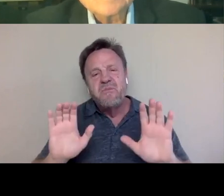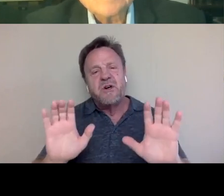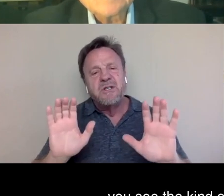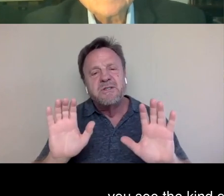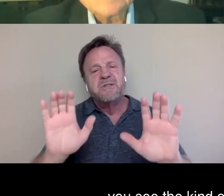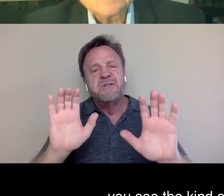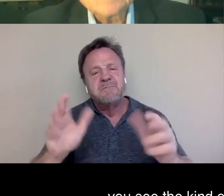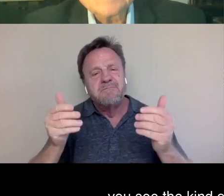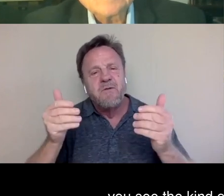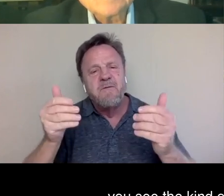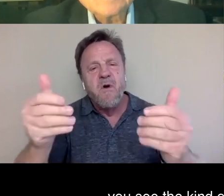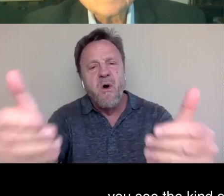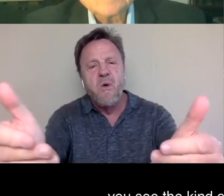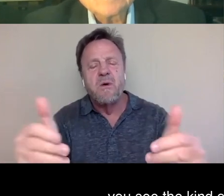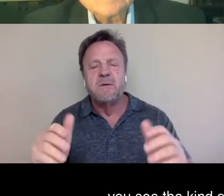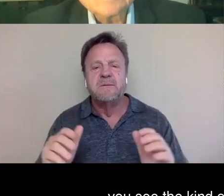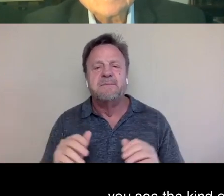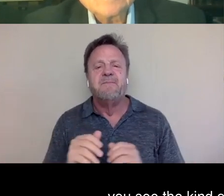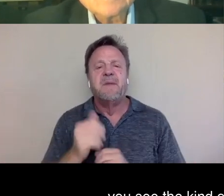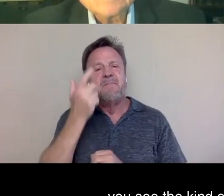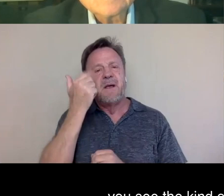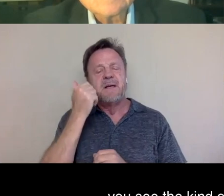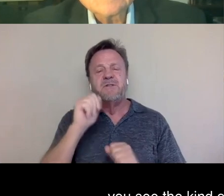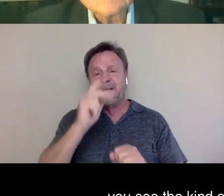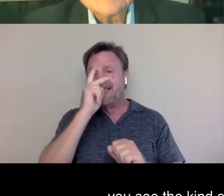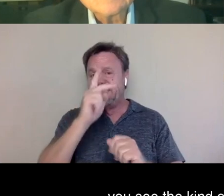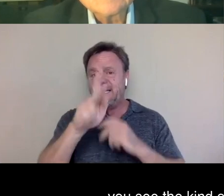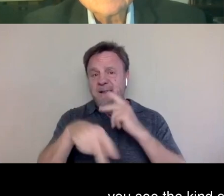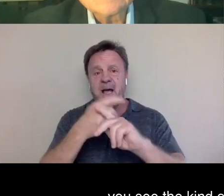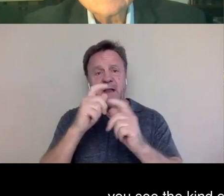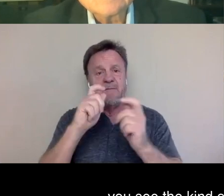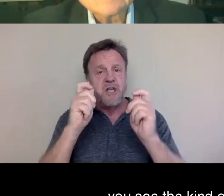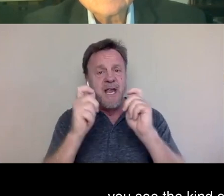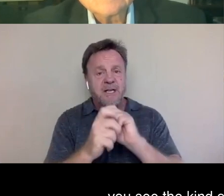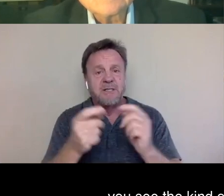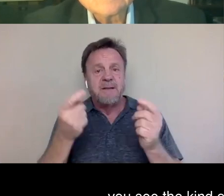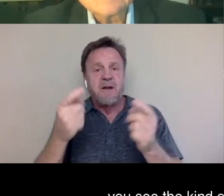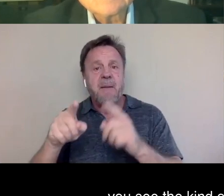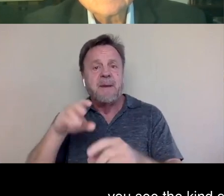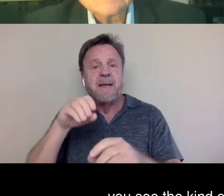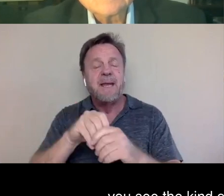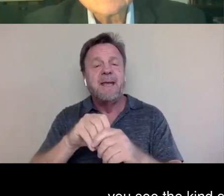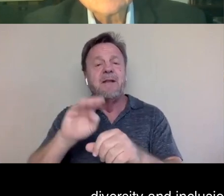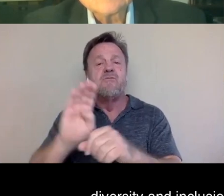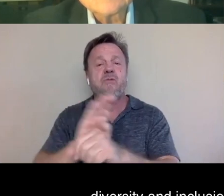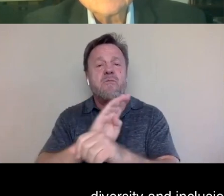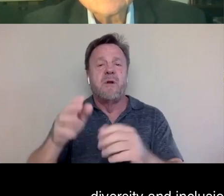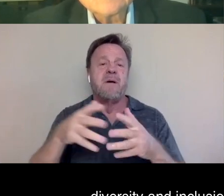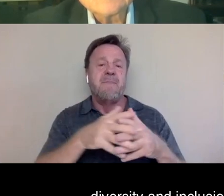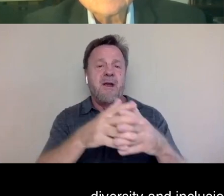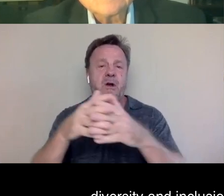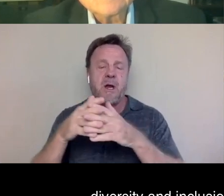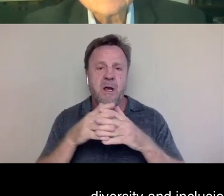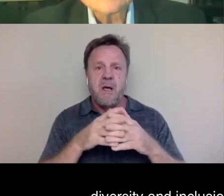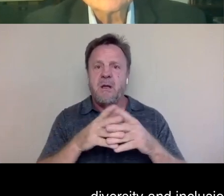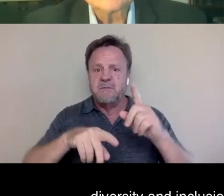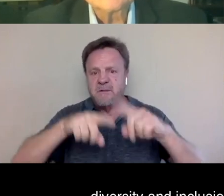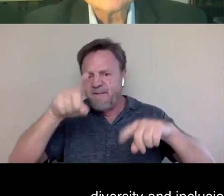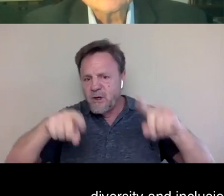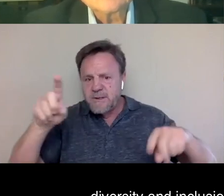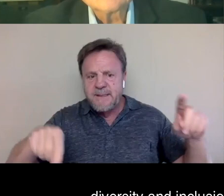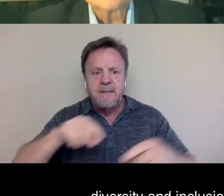because you see the kind of changes that are taking place in corporate America in terms of diversity and